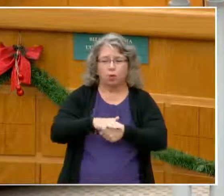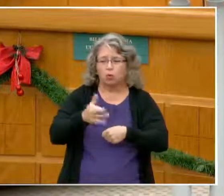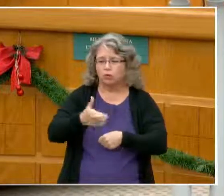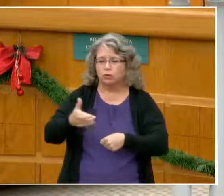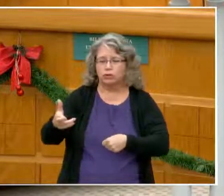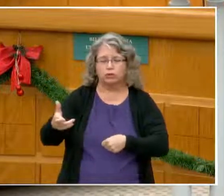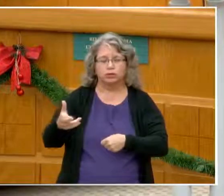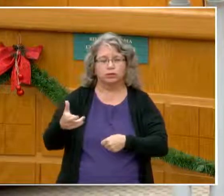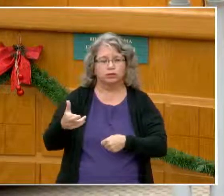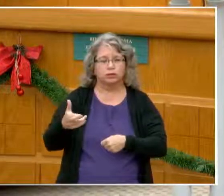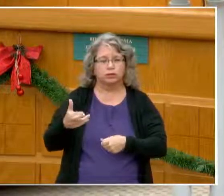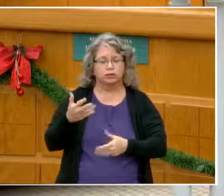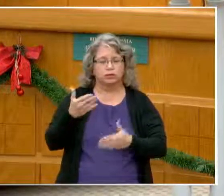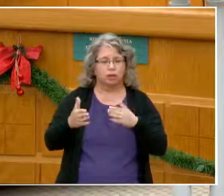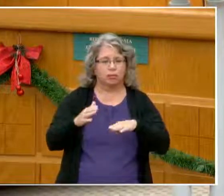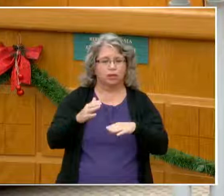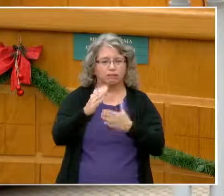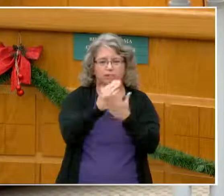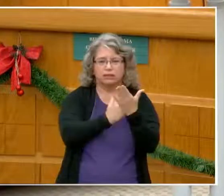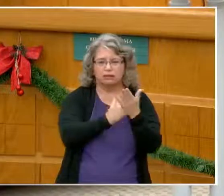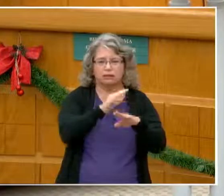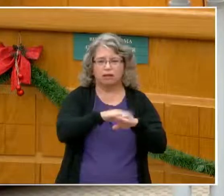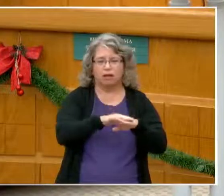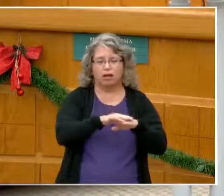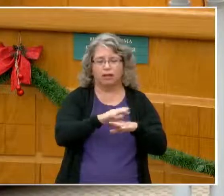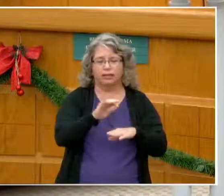are probably listed on our city website.